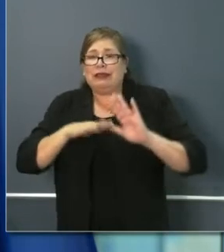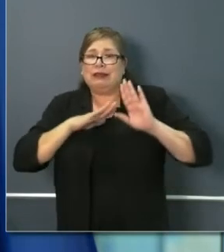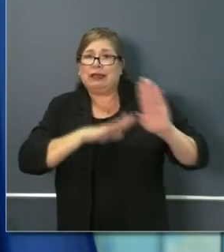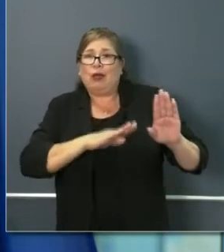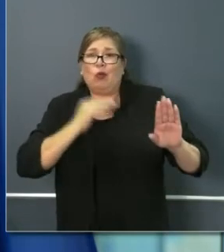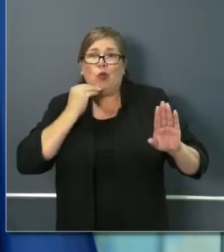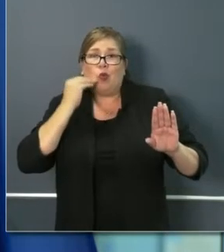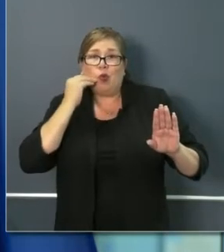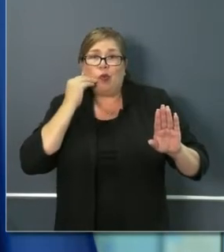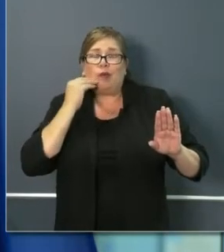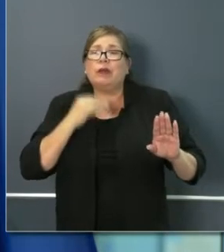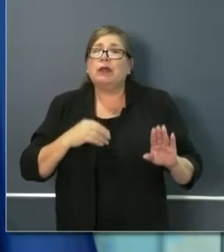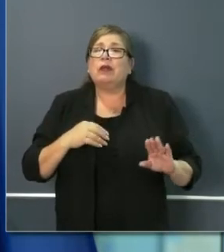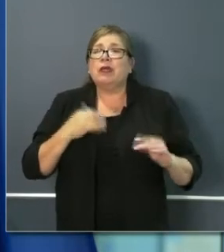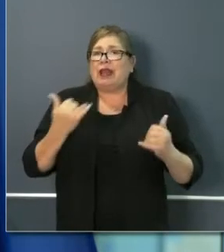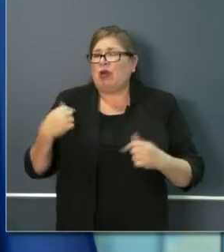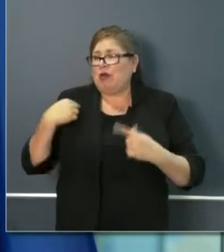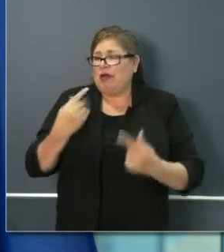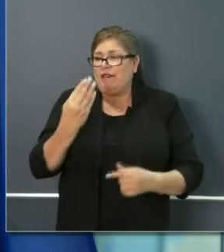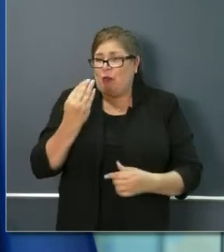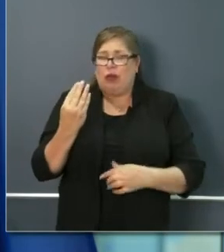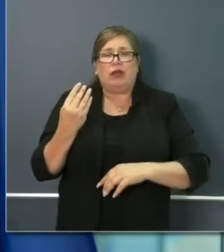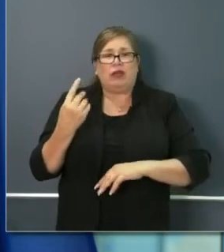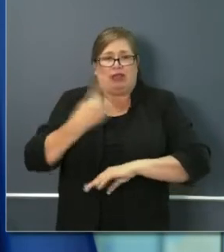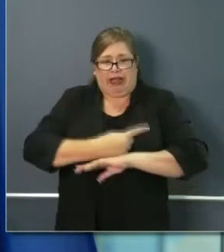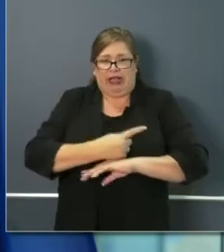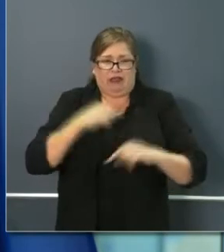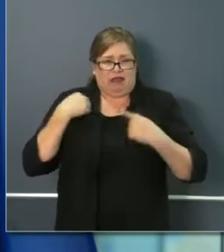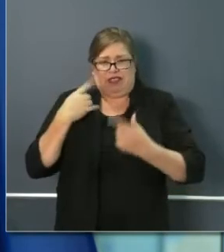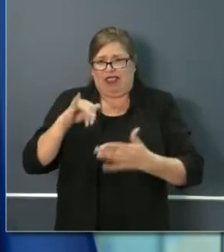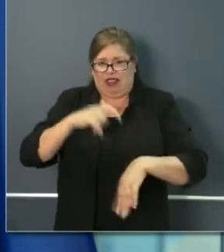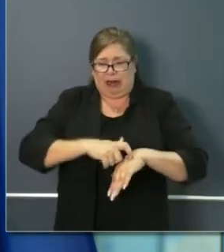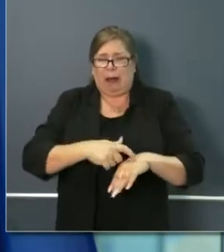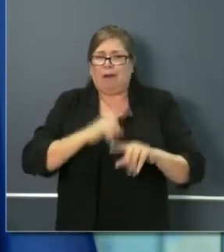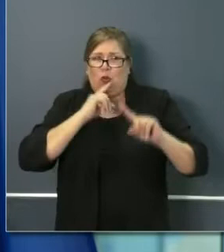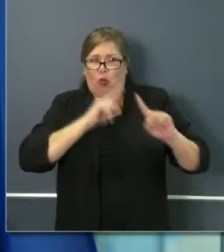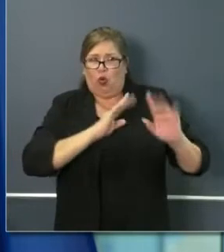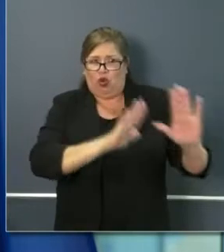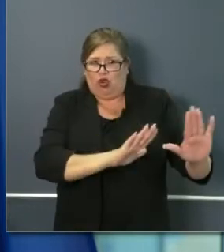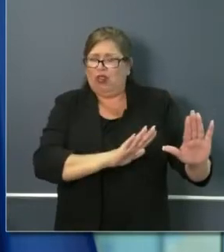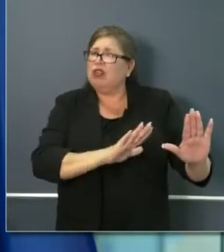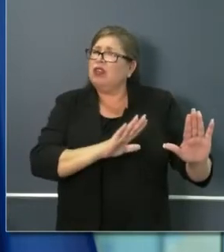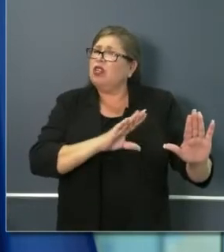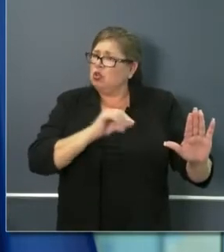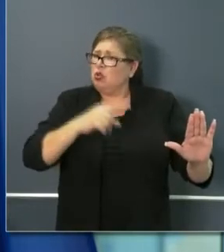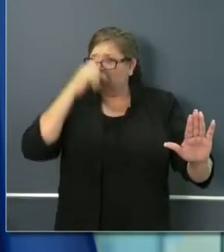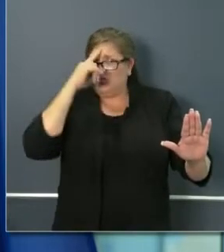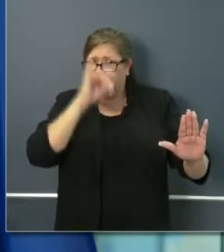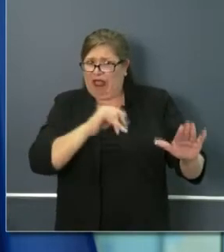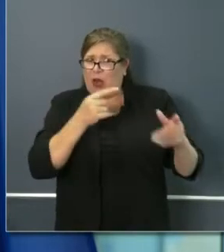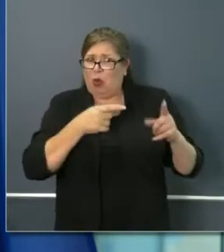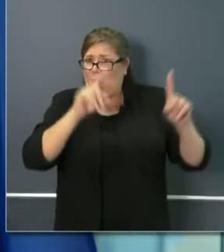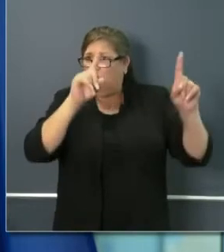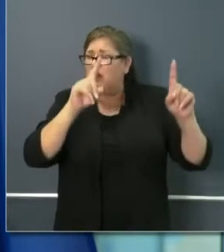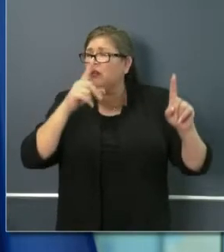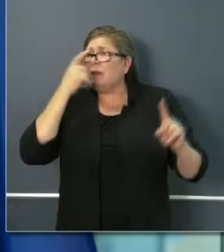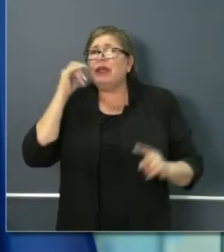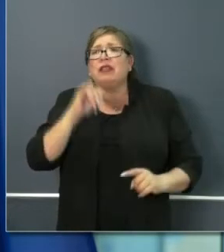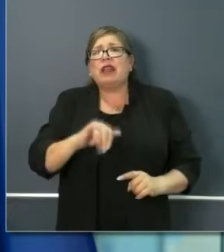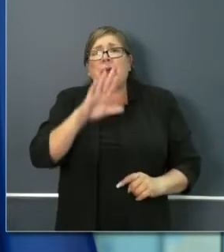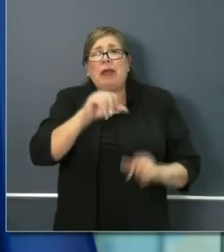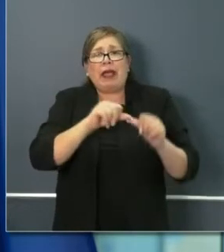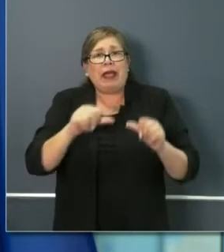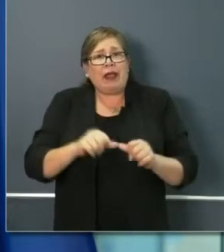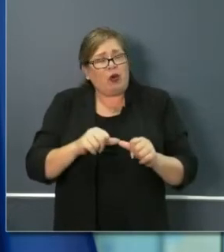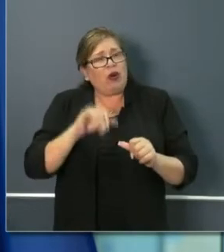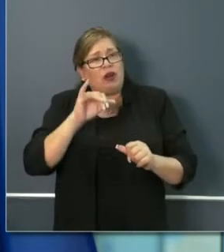model for other U.S. cities that social distancing orders work? And the Bay Area was also ahead of Los Angeles in that order. Do you